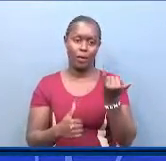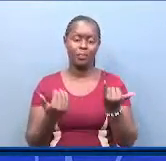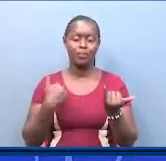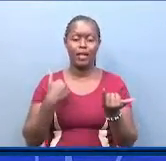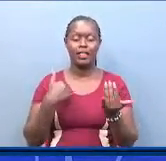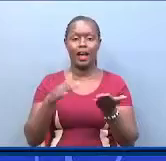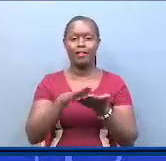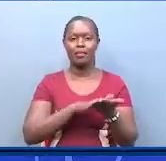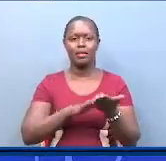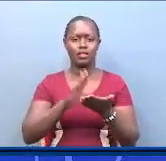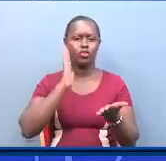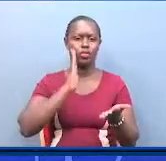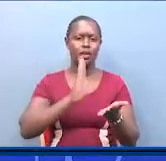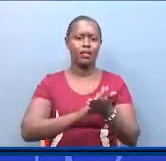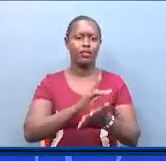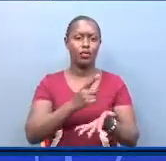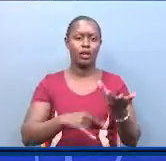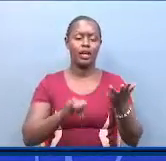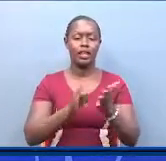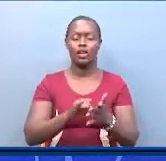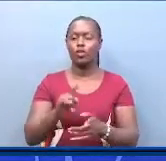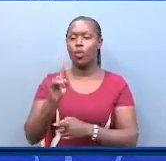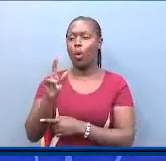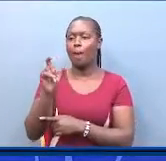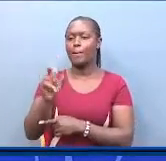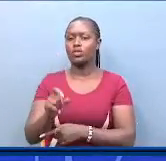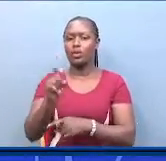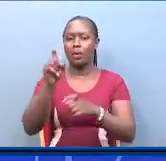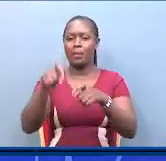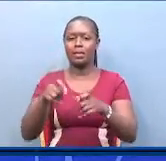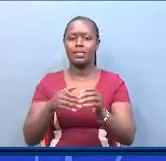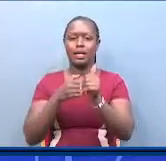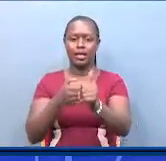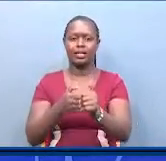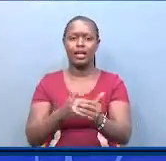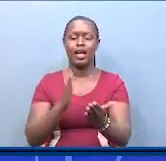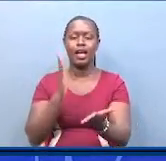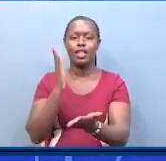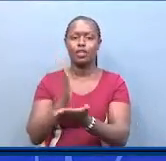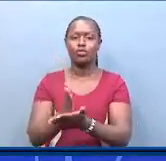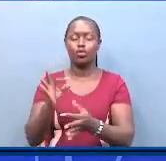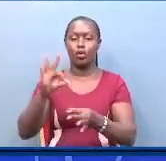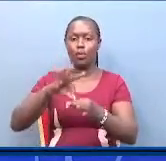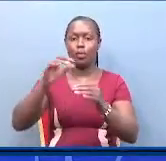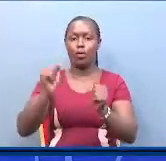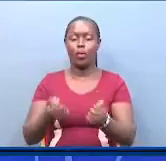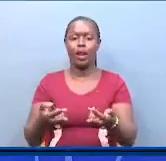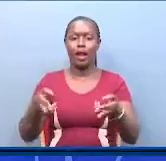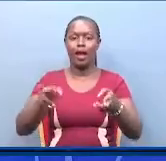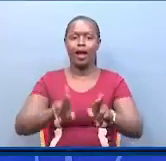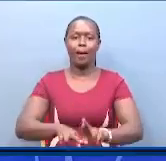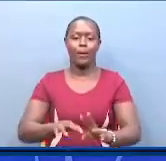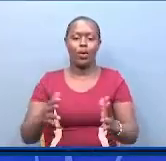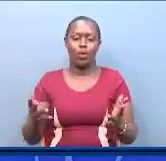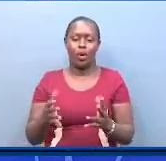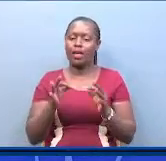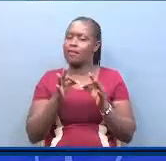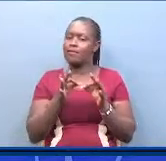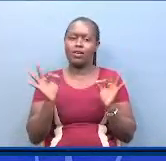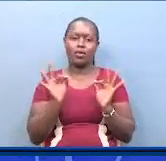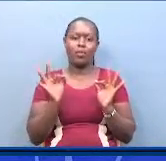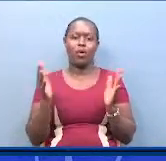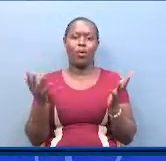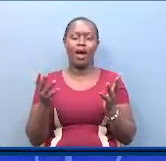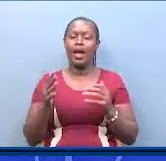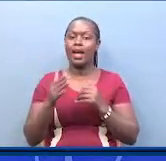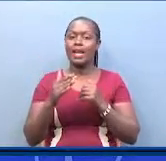to believe that one candidate is ahead of another. The true poll will be demonstrated democratically on the 9th of August, and